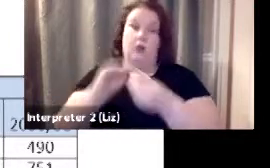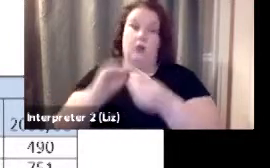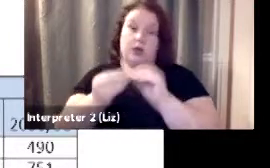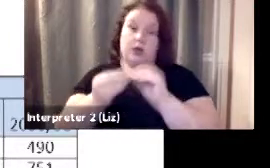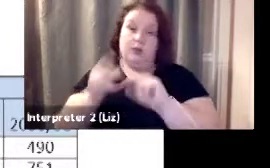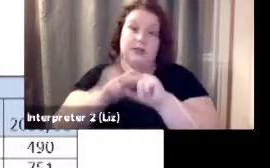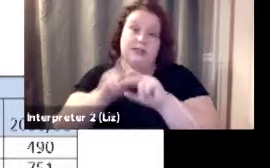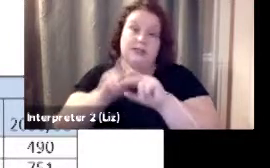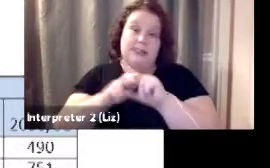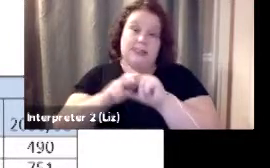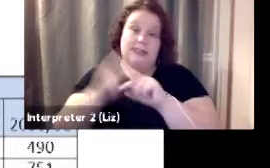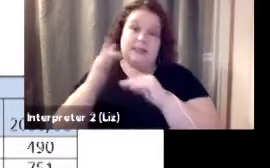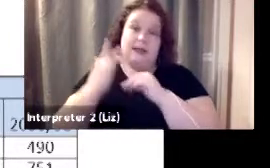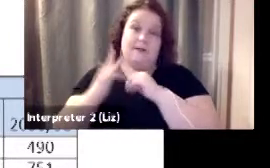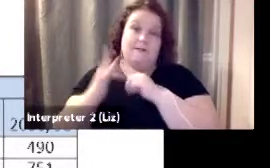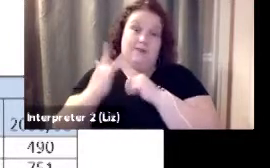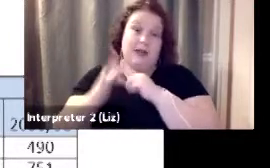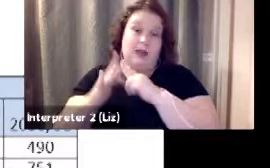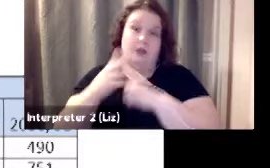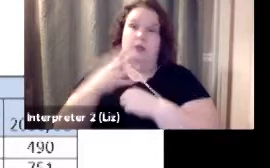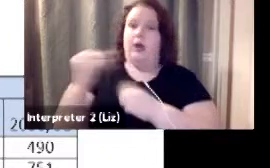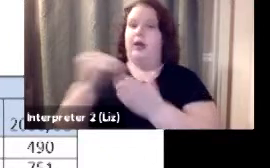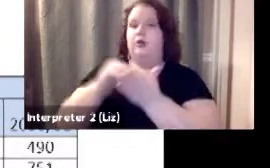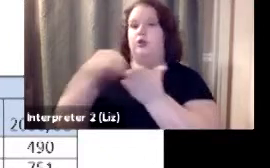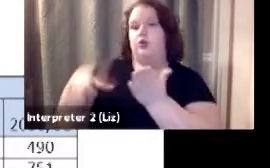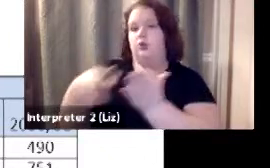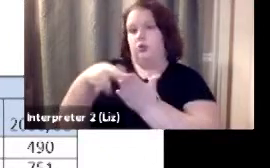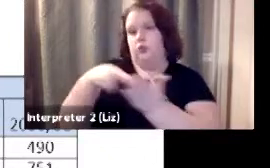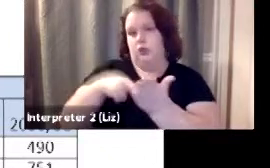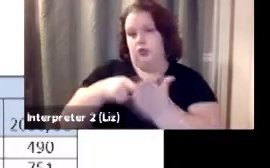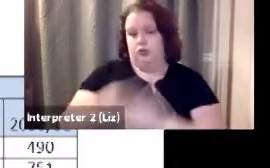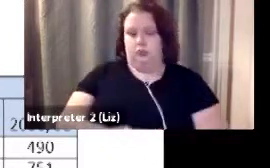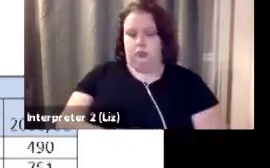well as then the number of students enrolled within the district.